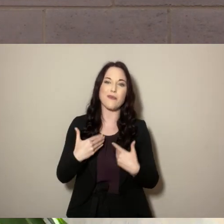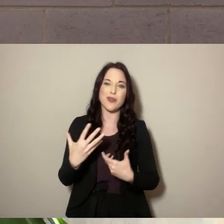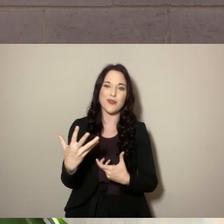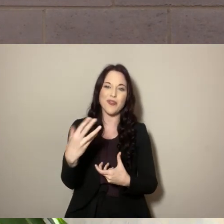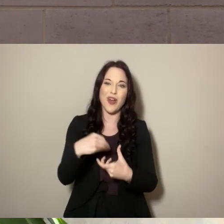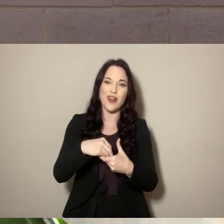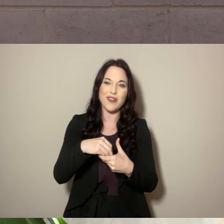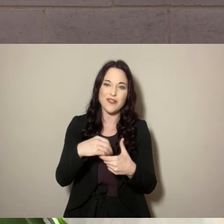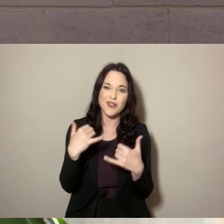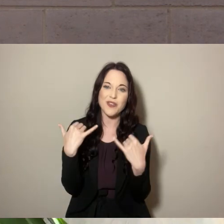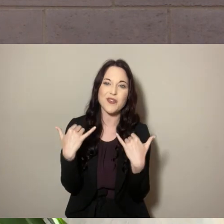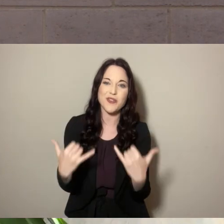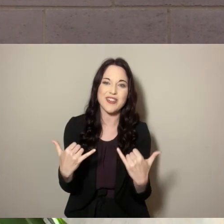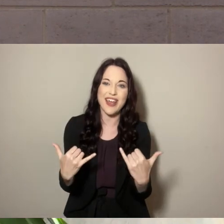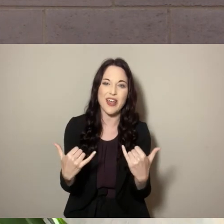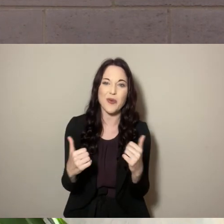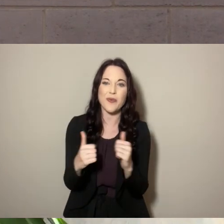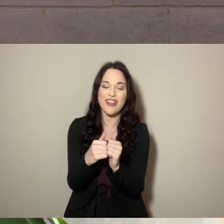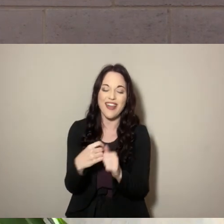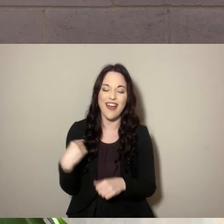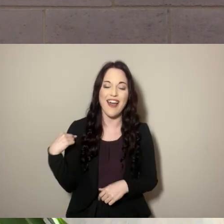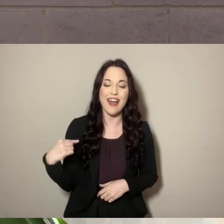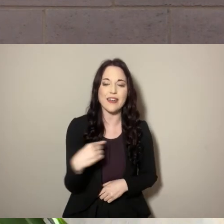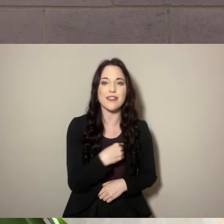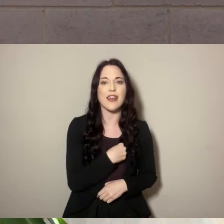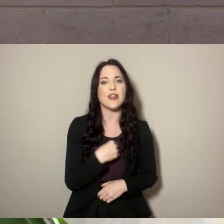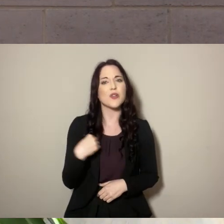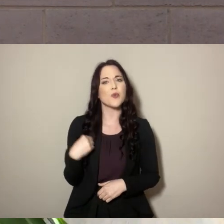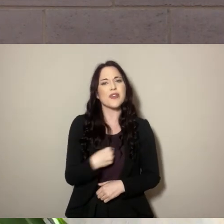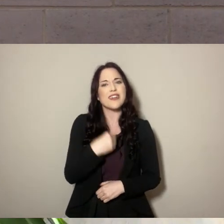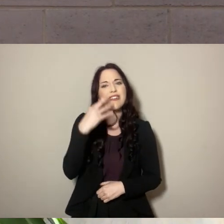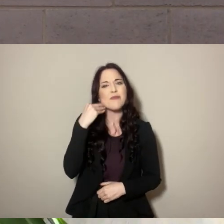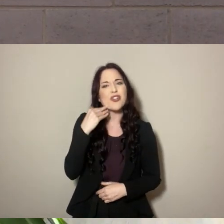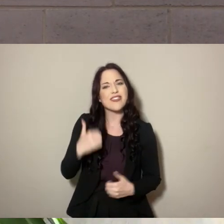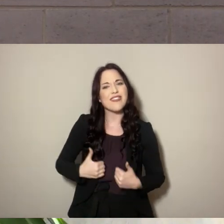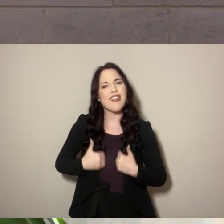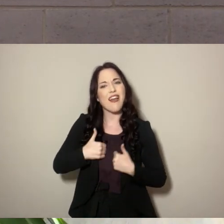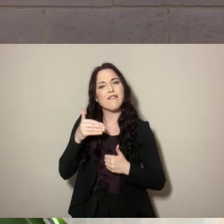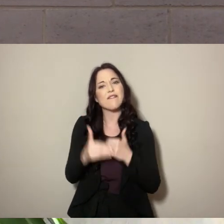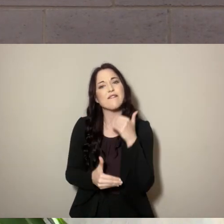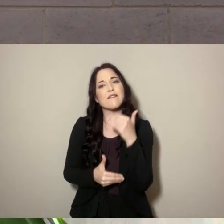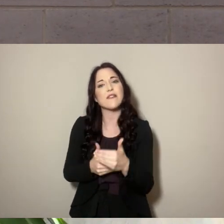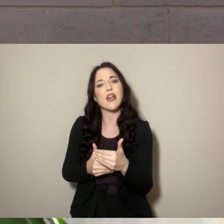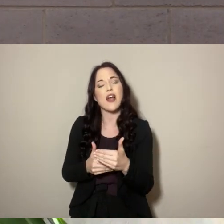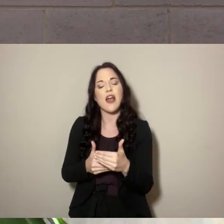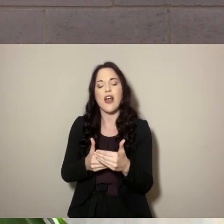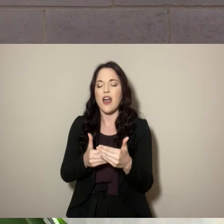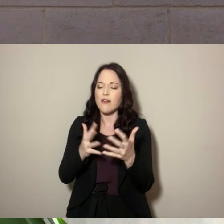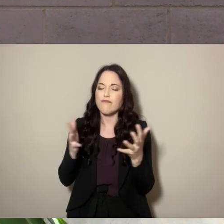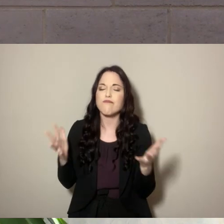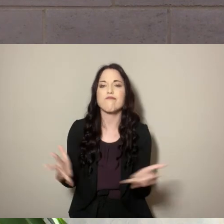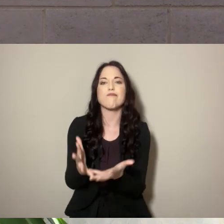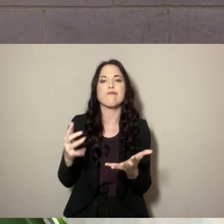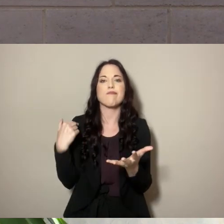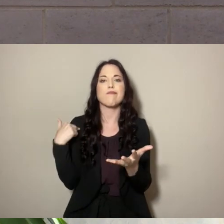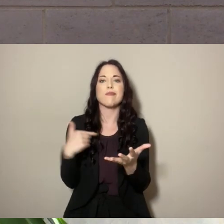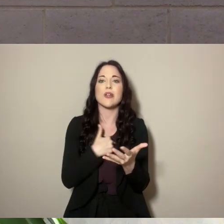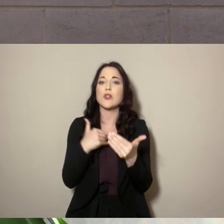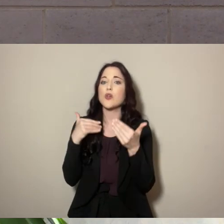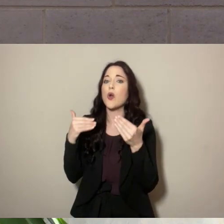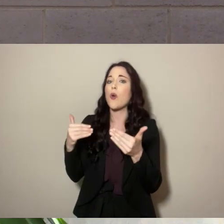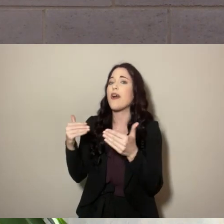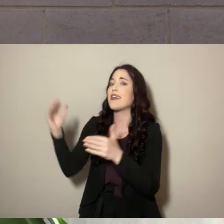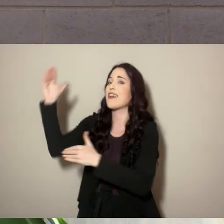I invite us each day to bring heaven to earth. Heaven comes every time we lean into